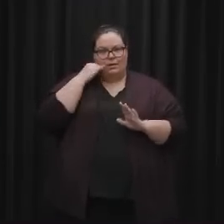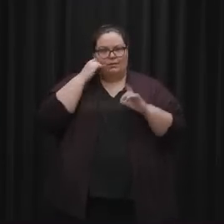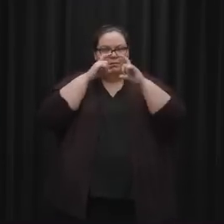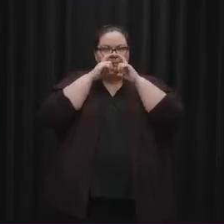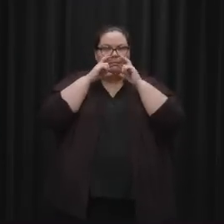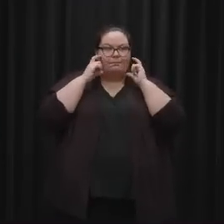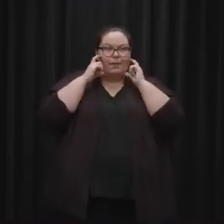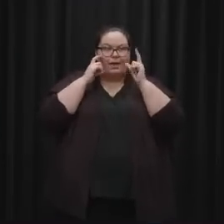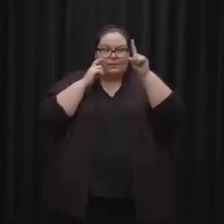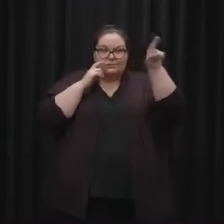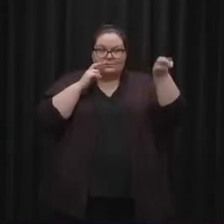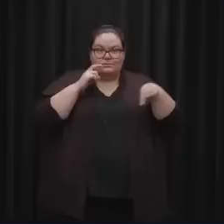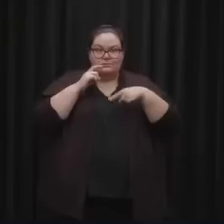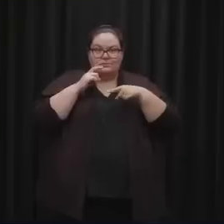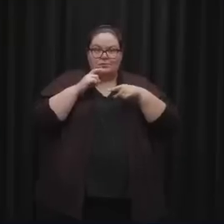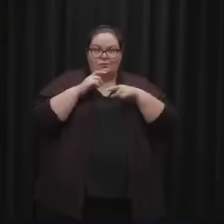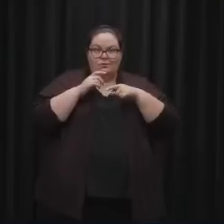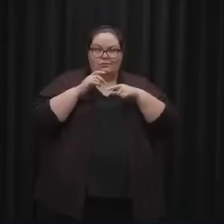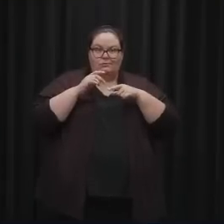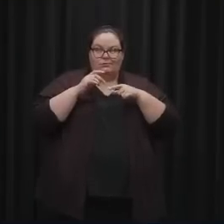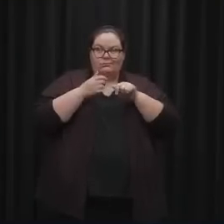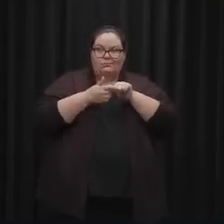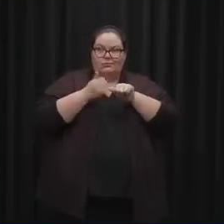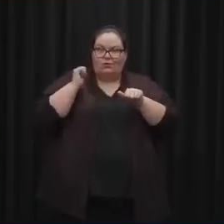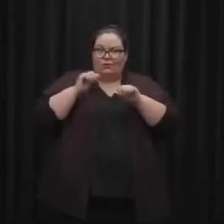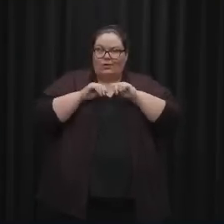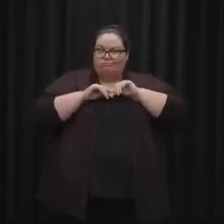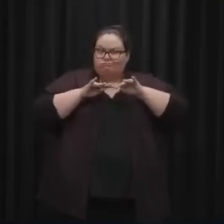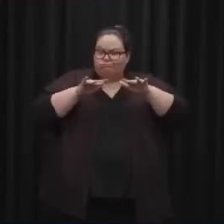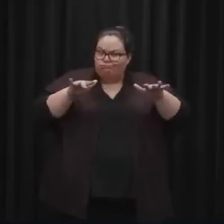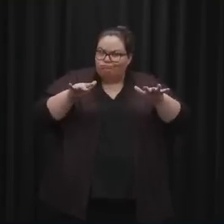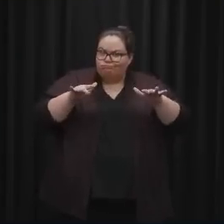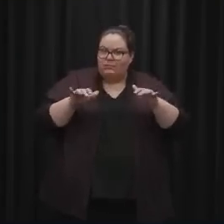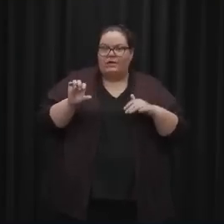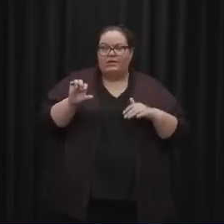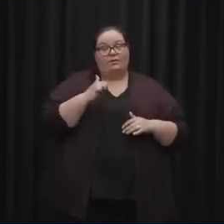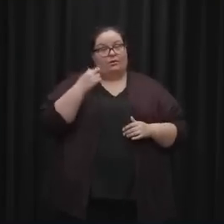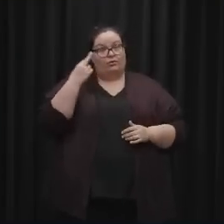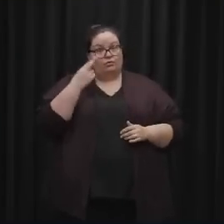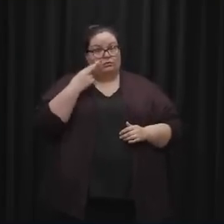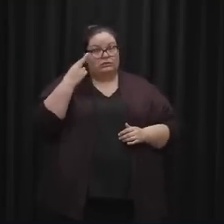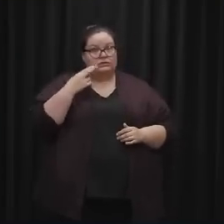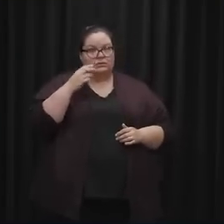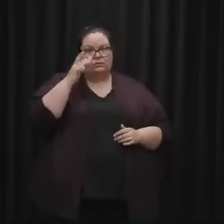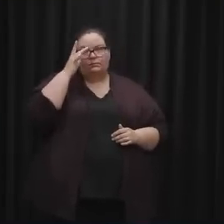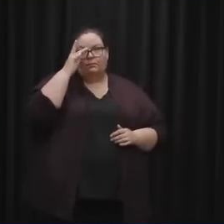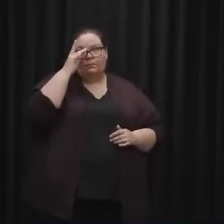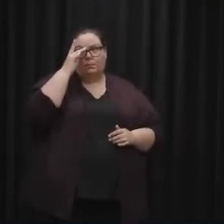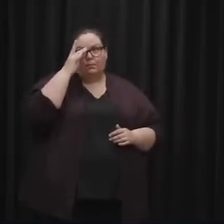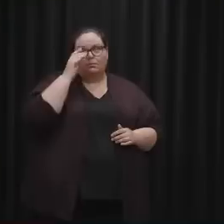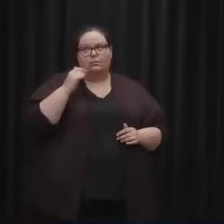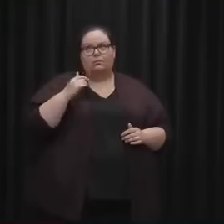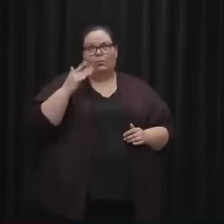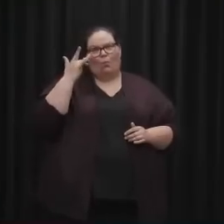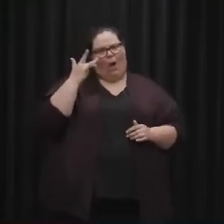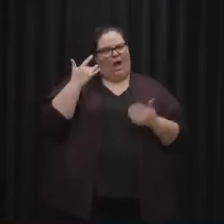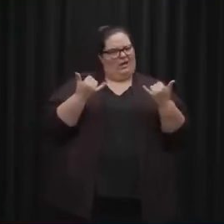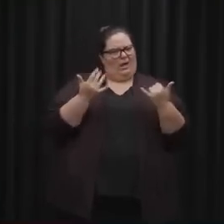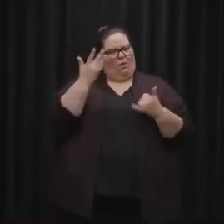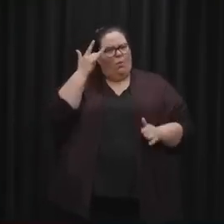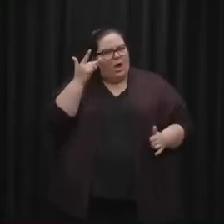have prevented those outbreaks. So the other aspect of right now is in terms of timing is